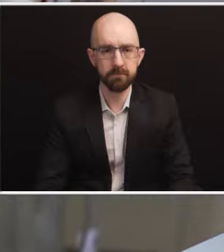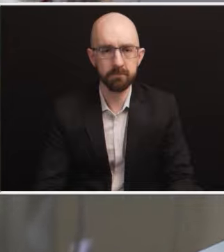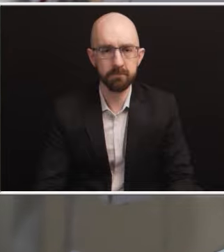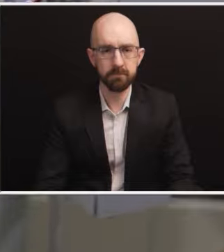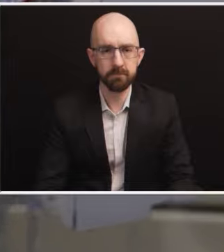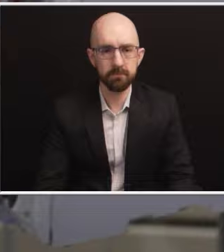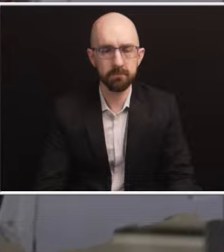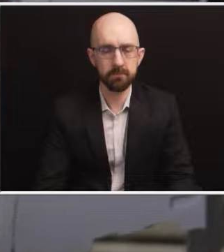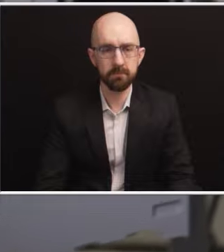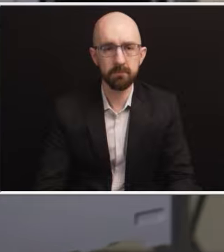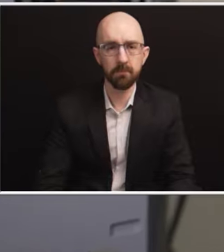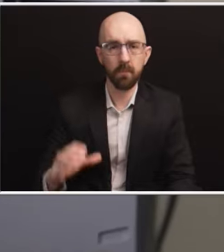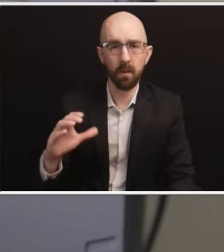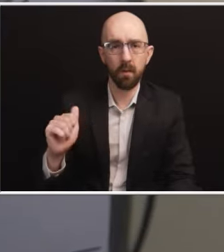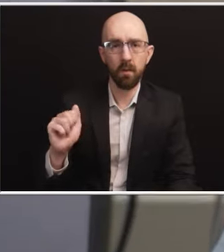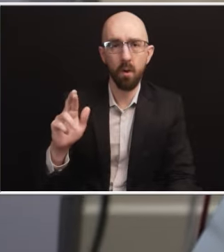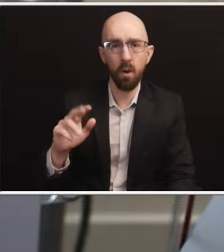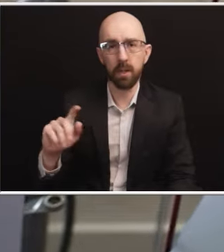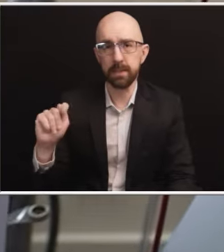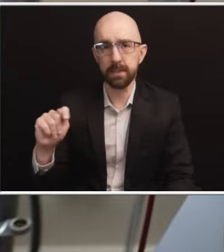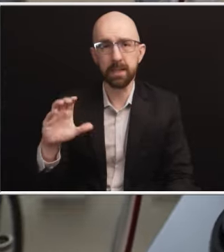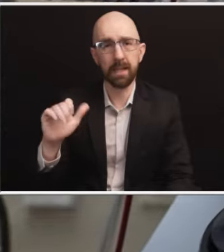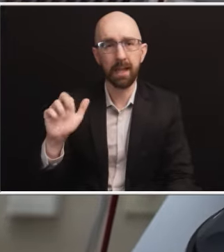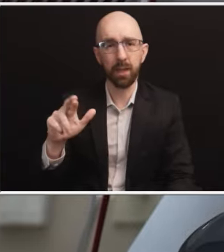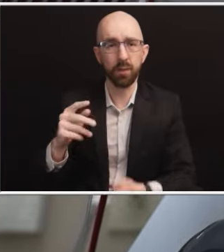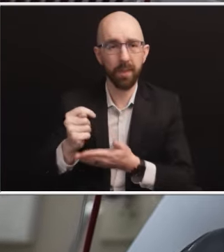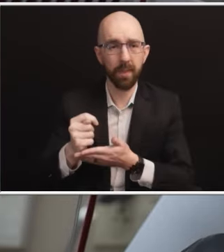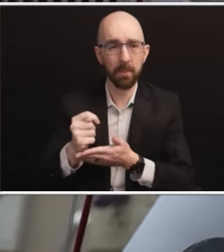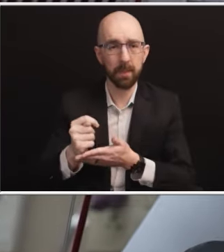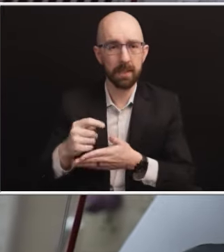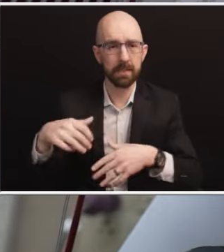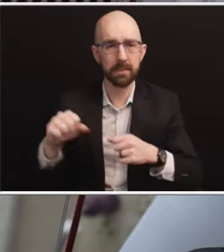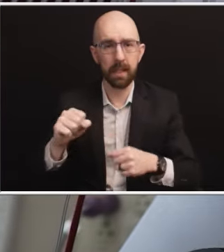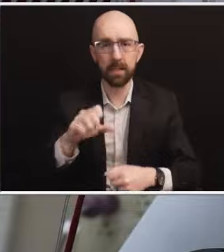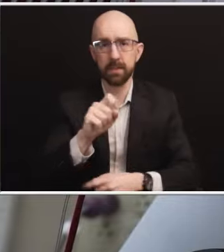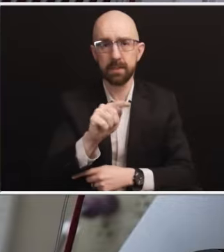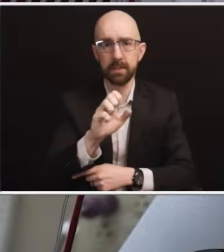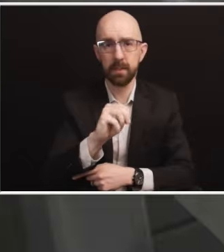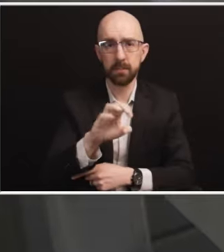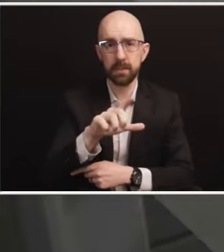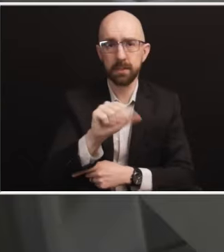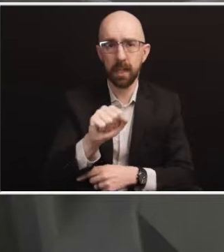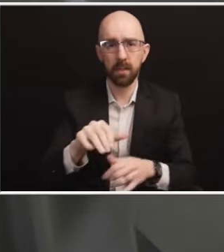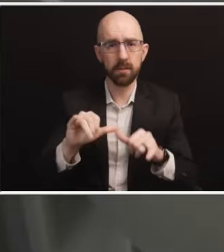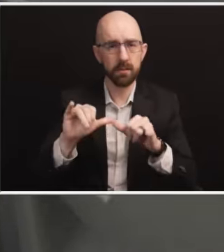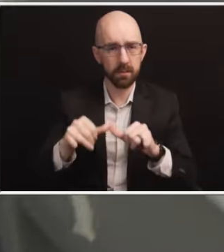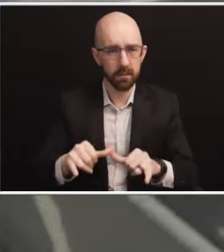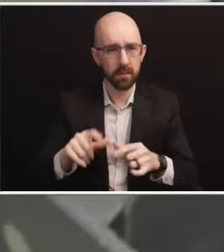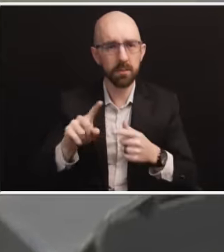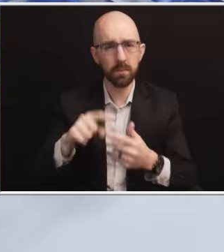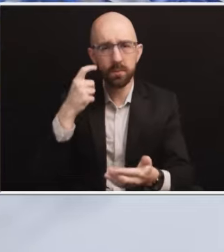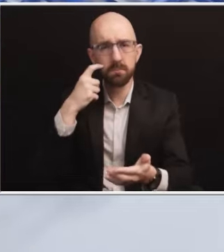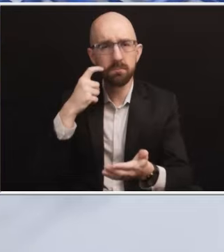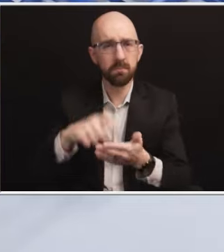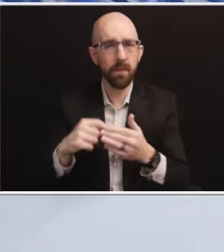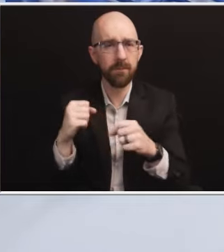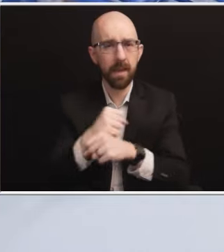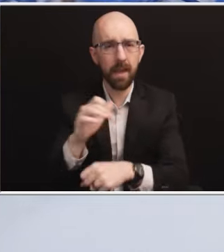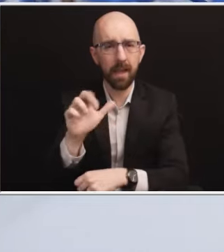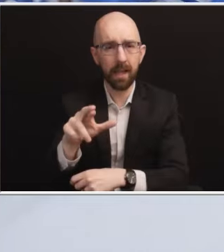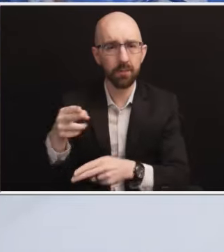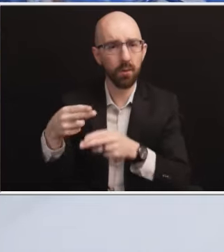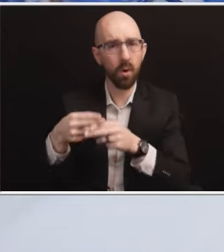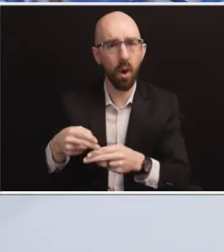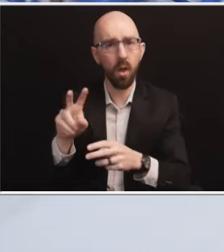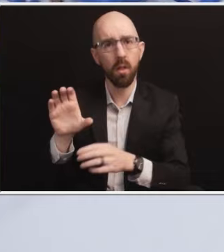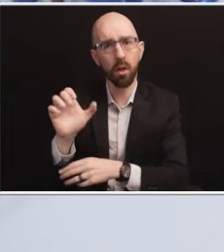CAR T, a cancer therapy that takes a patient's stem cells and re-engineers them to recognize and fight cancer, is being called a curative therapy for some